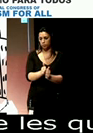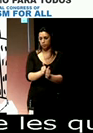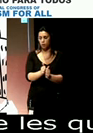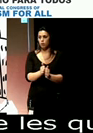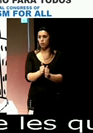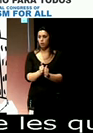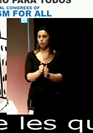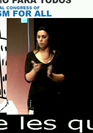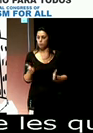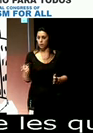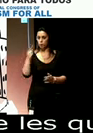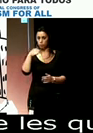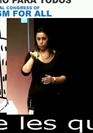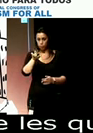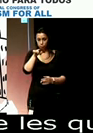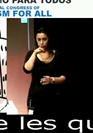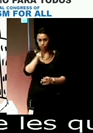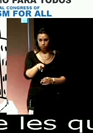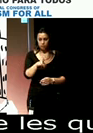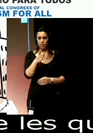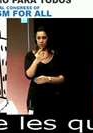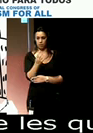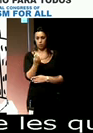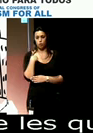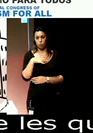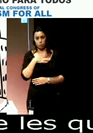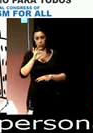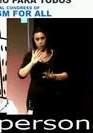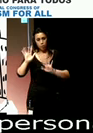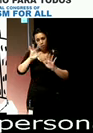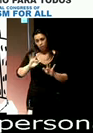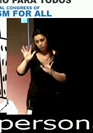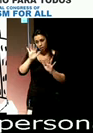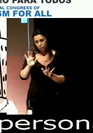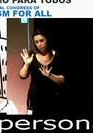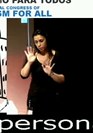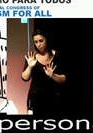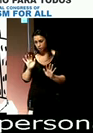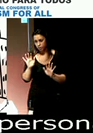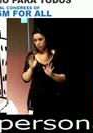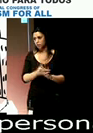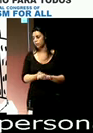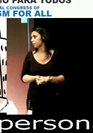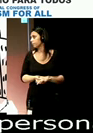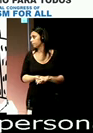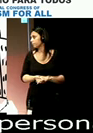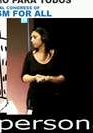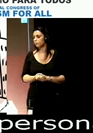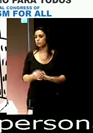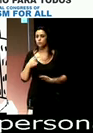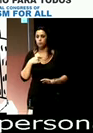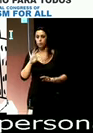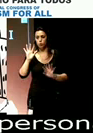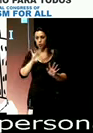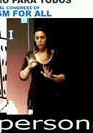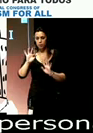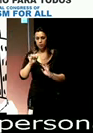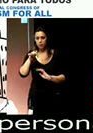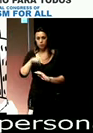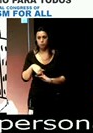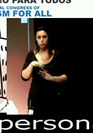it wrong. If I can convince you, then I really won. So I'm here to try to sell you